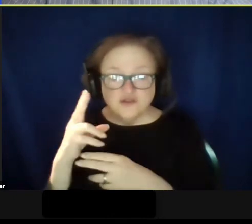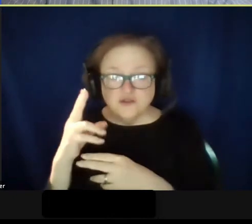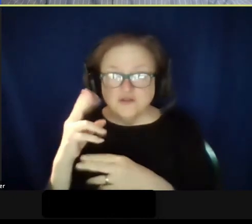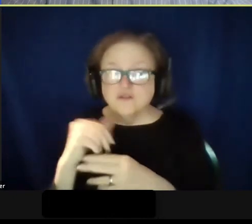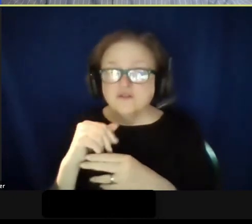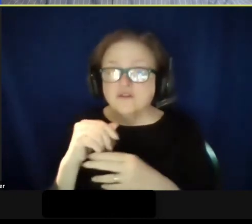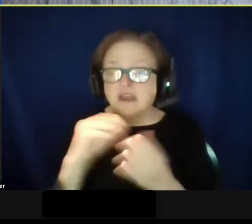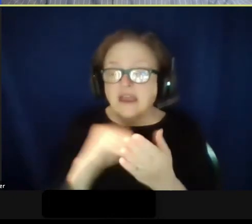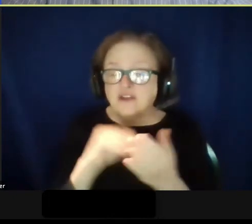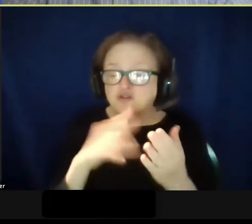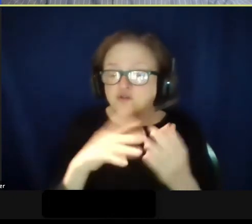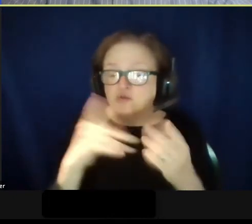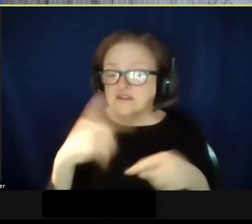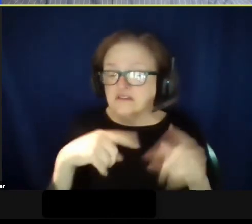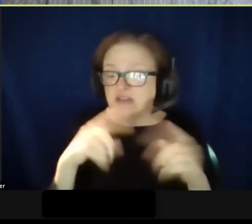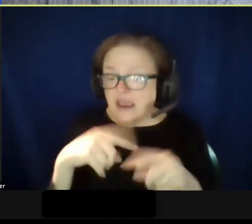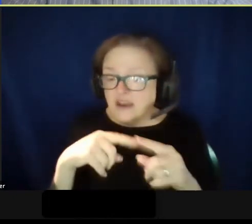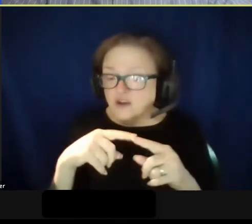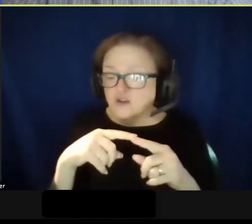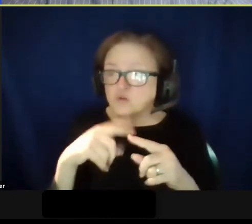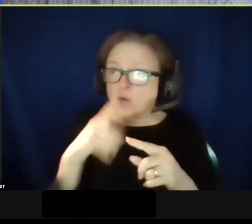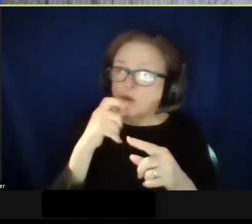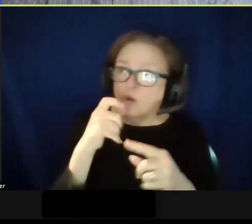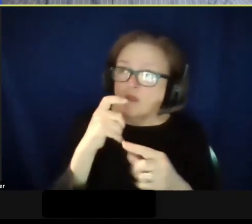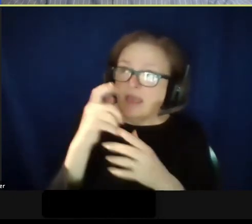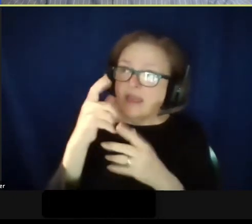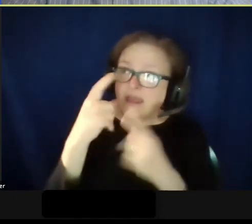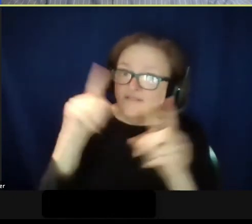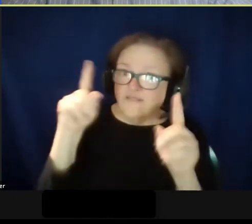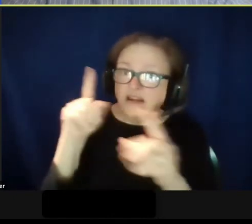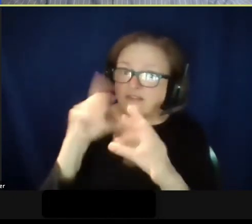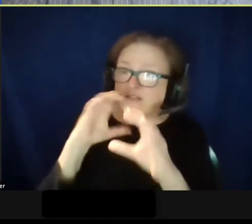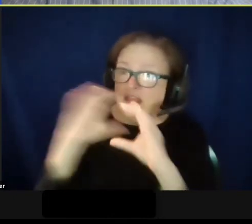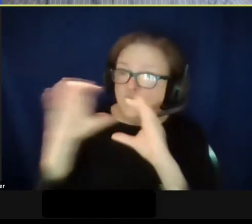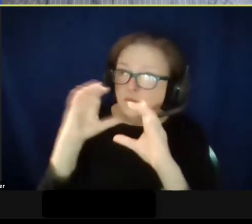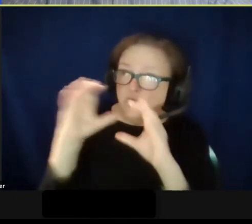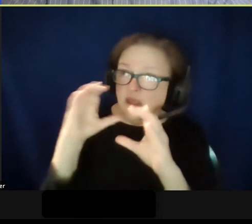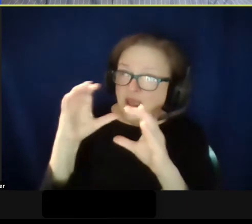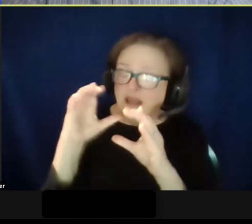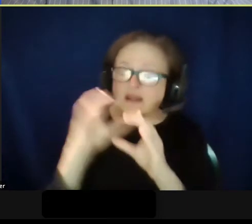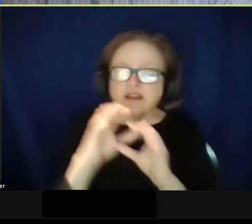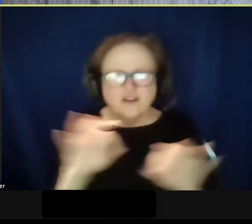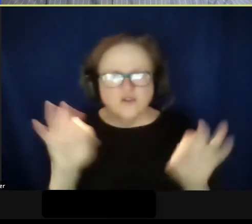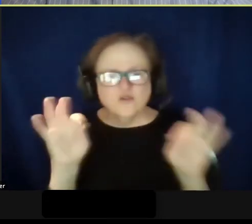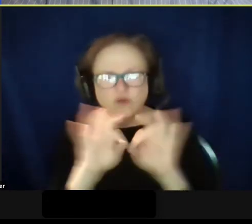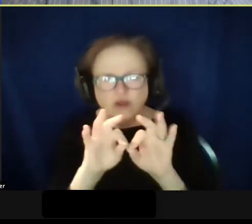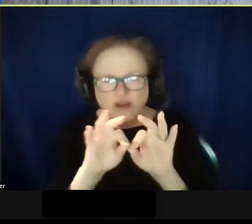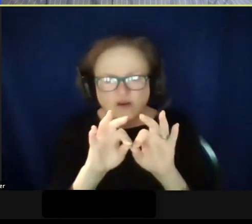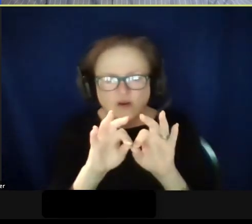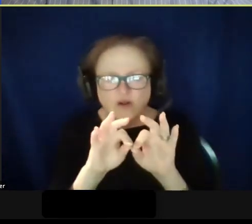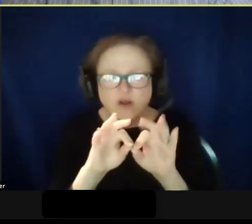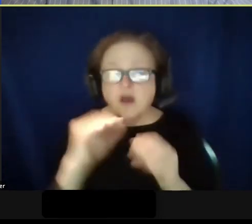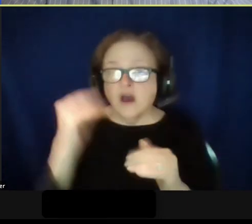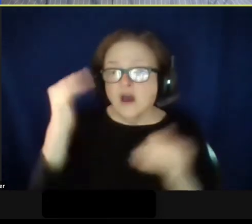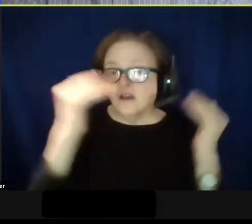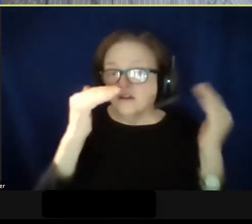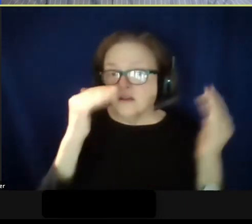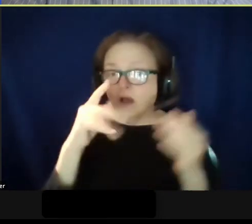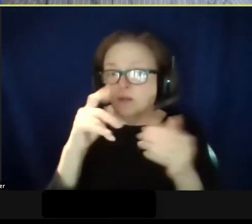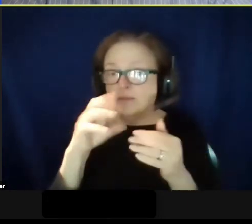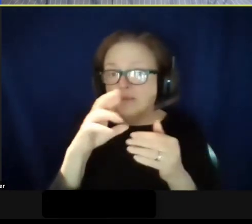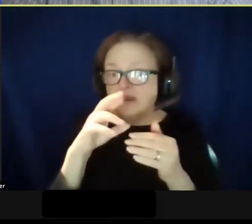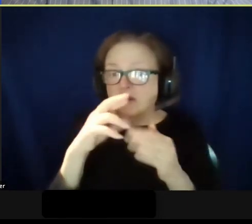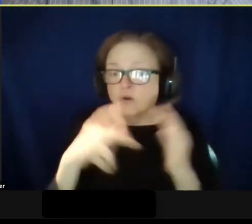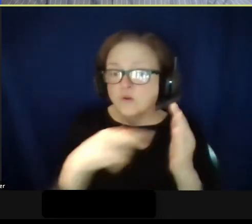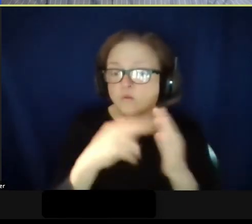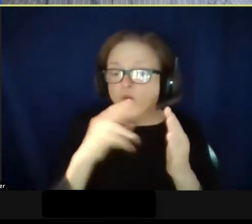student signers with whom they can communicate effectively with are especially critical. Adult and peer role models are beneficial